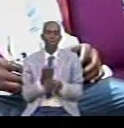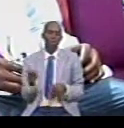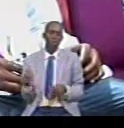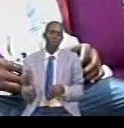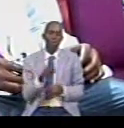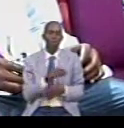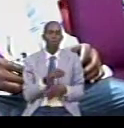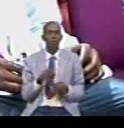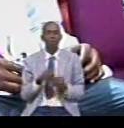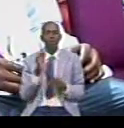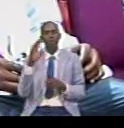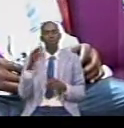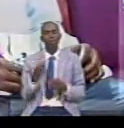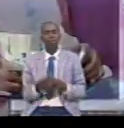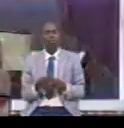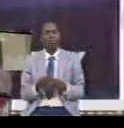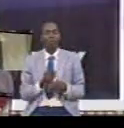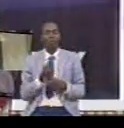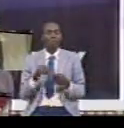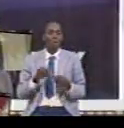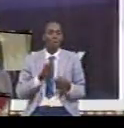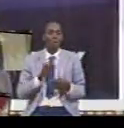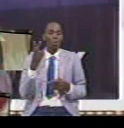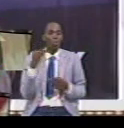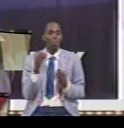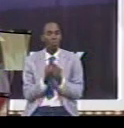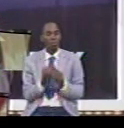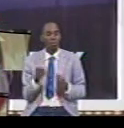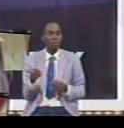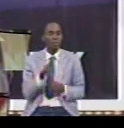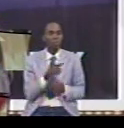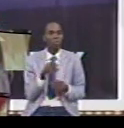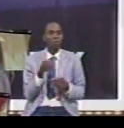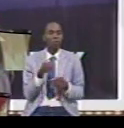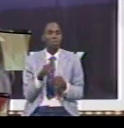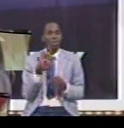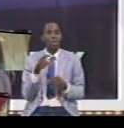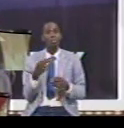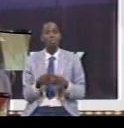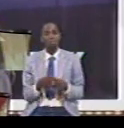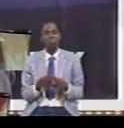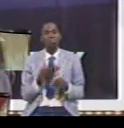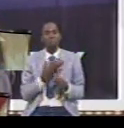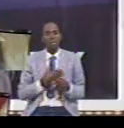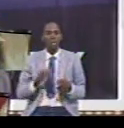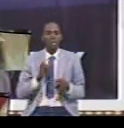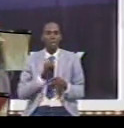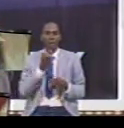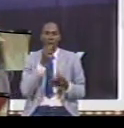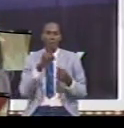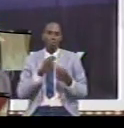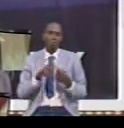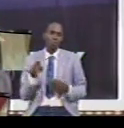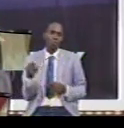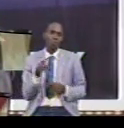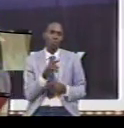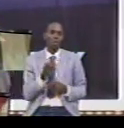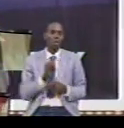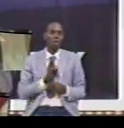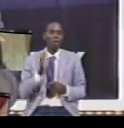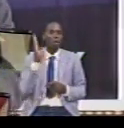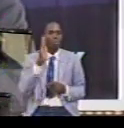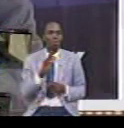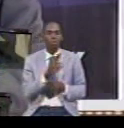was with them, present with them, I kept them in thy name. Now I am coming to you. I'm no more going to be